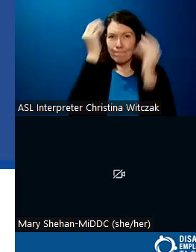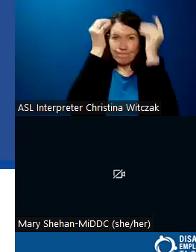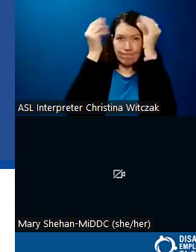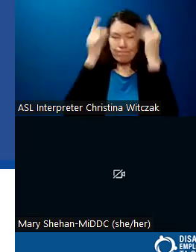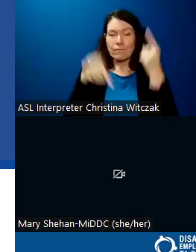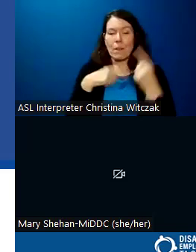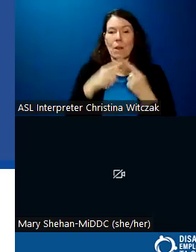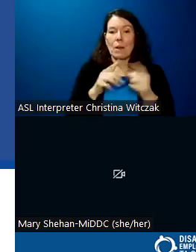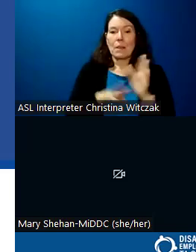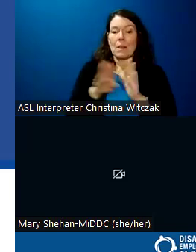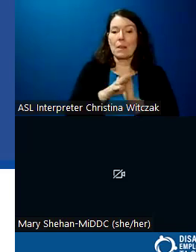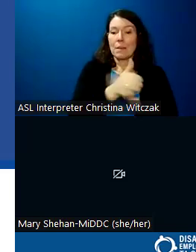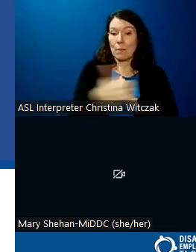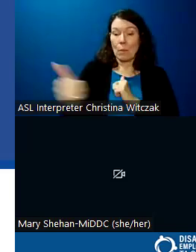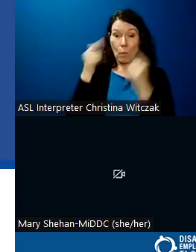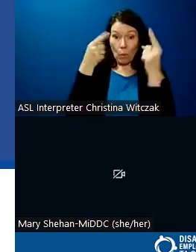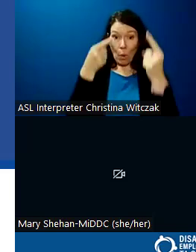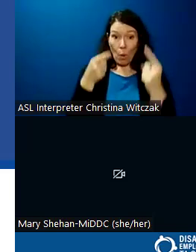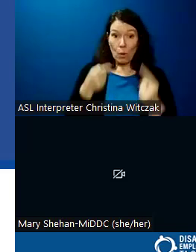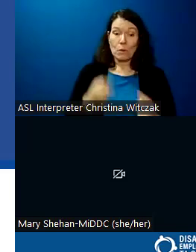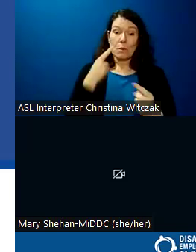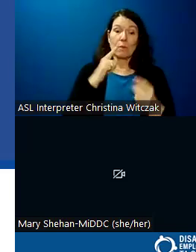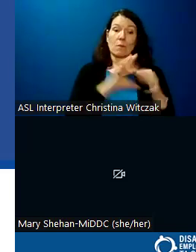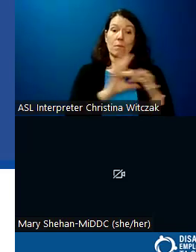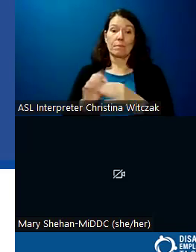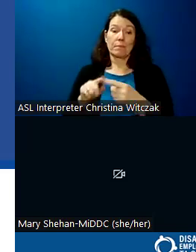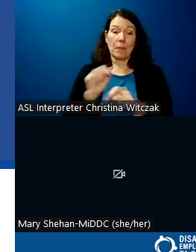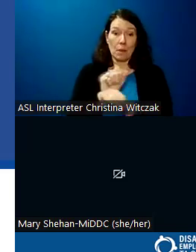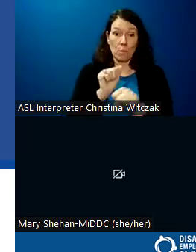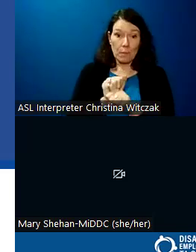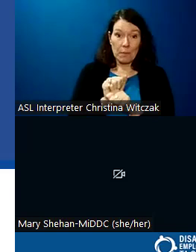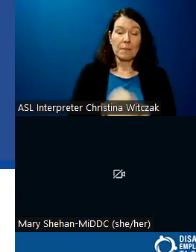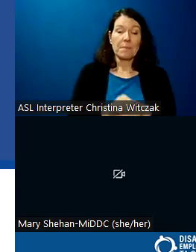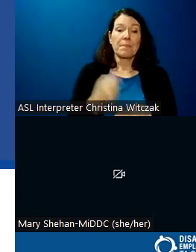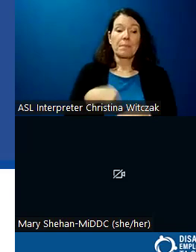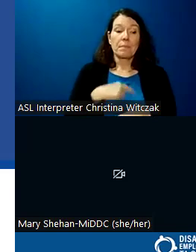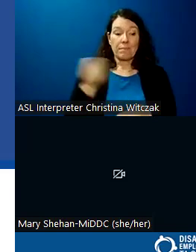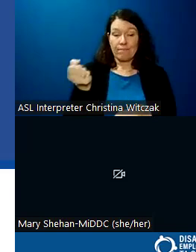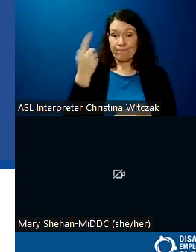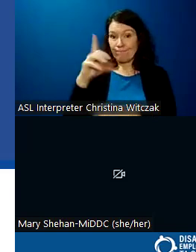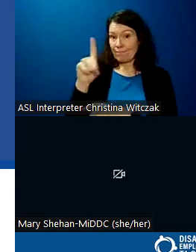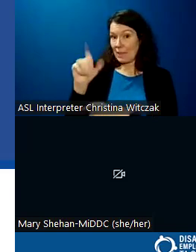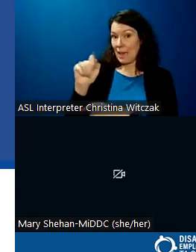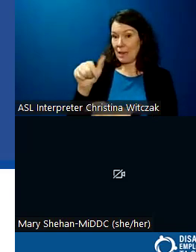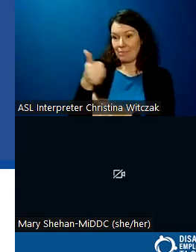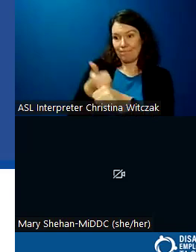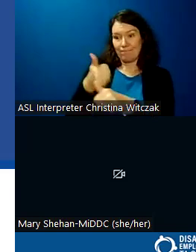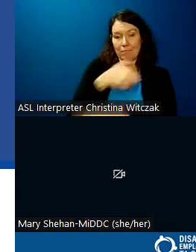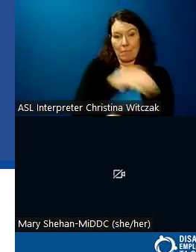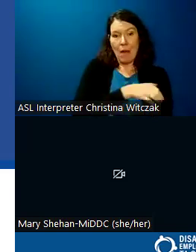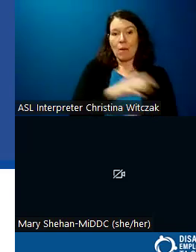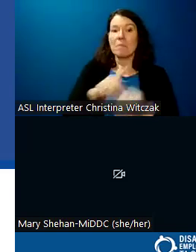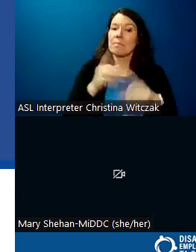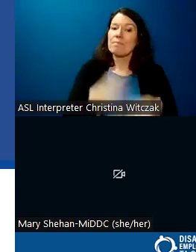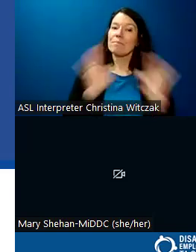develop your own goals and objective around employment. We understand Data is powerful, but it's important that we